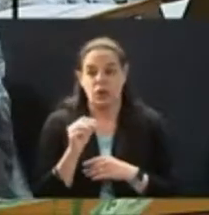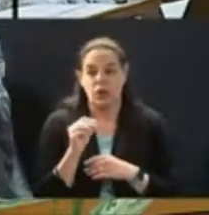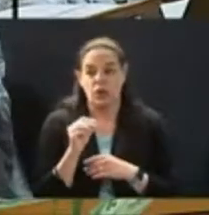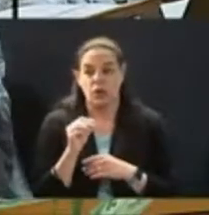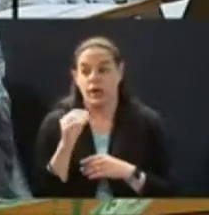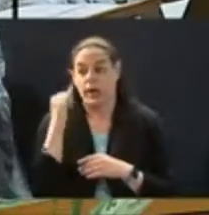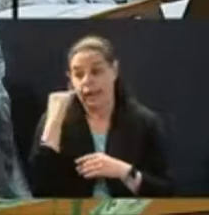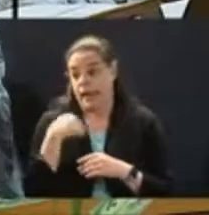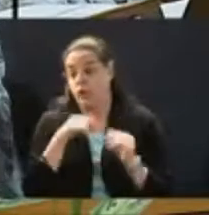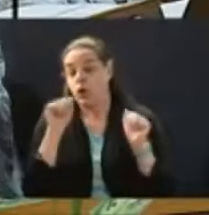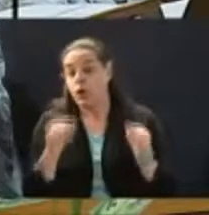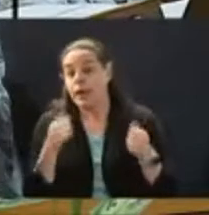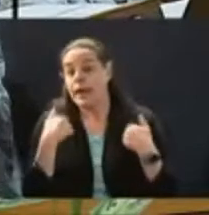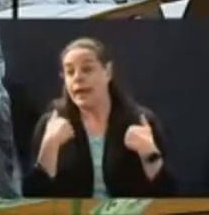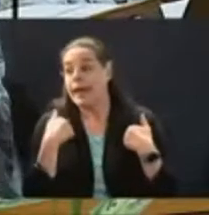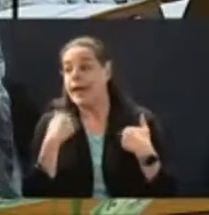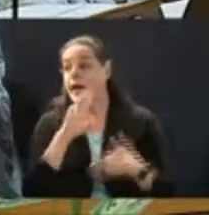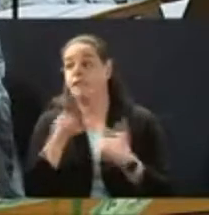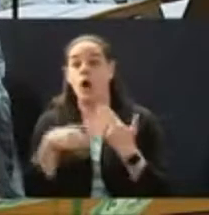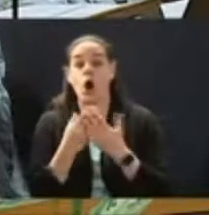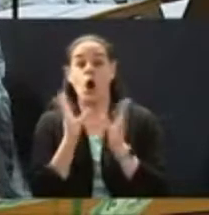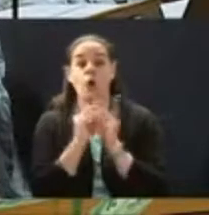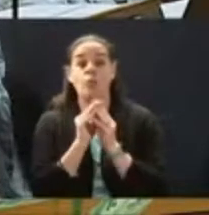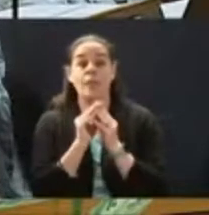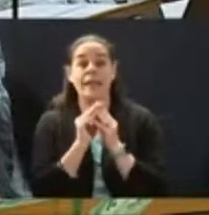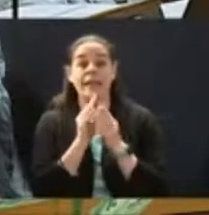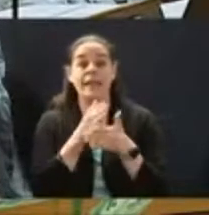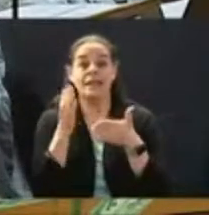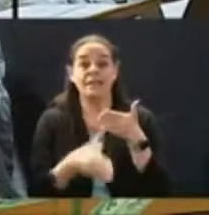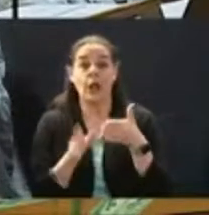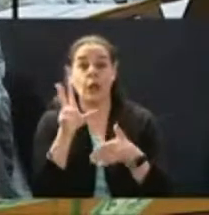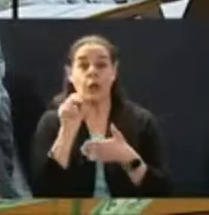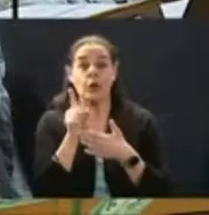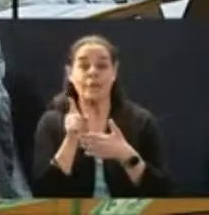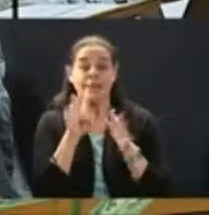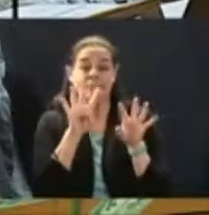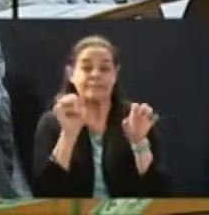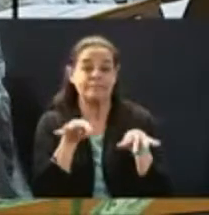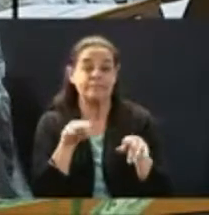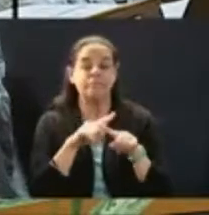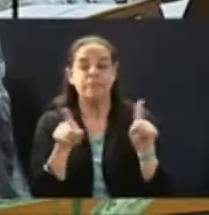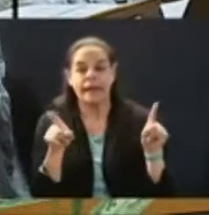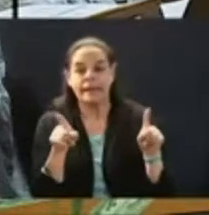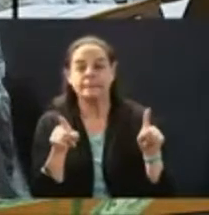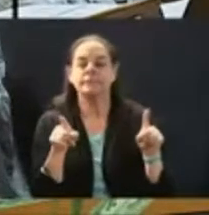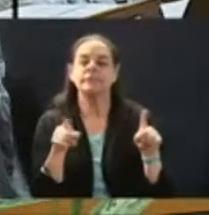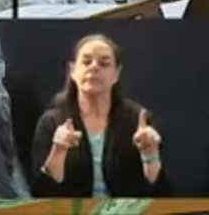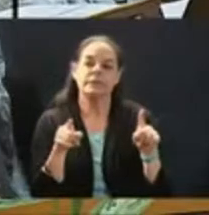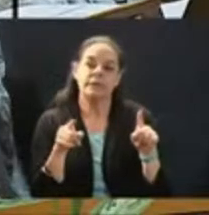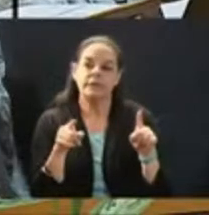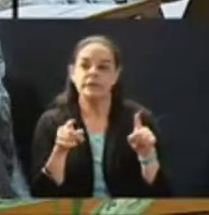whether we could have gotten the whole meeting in that time frame is unknown. However,